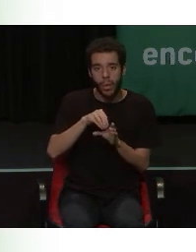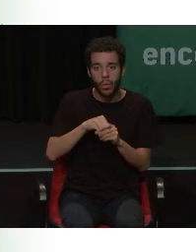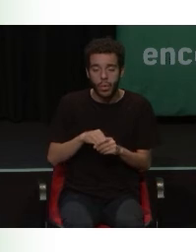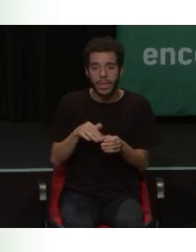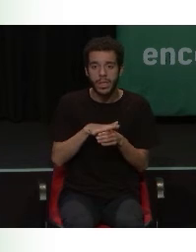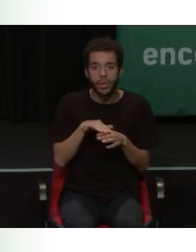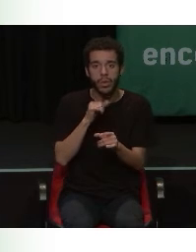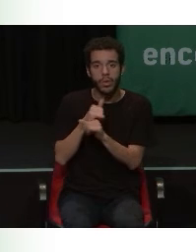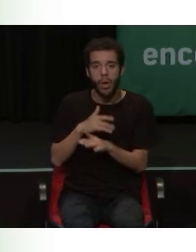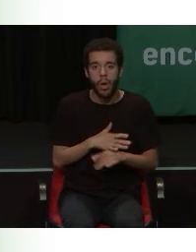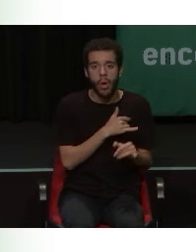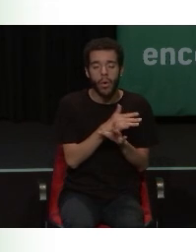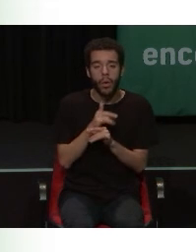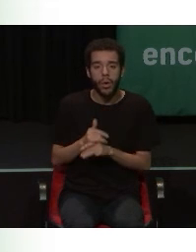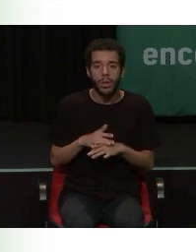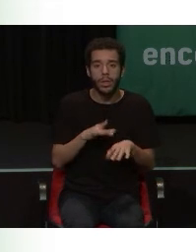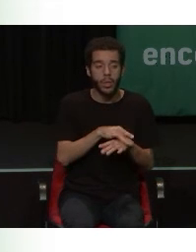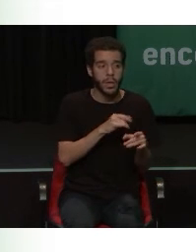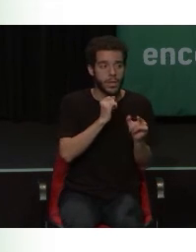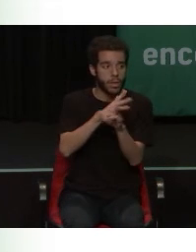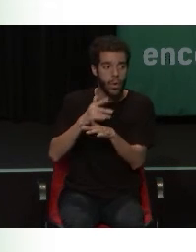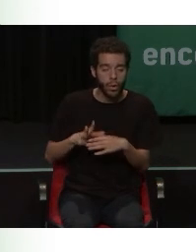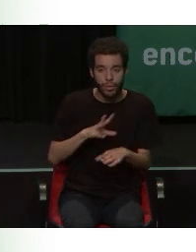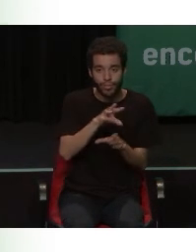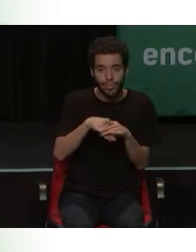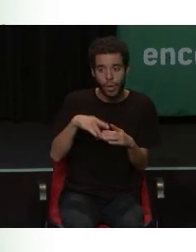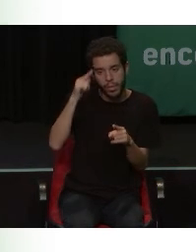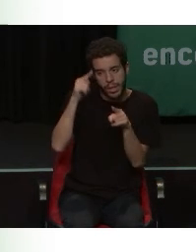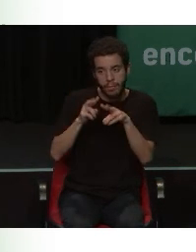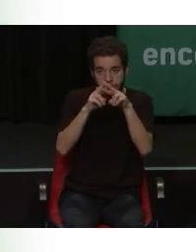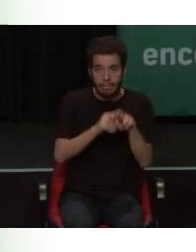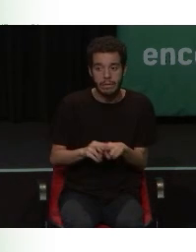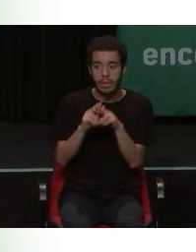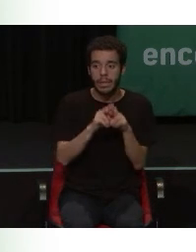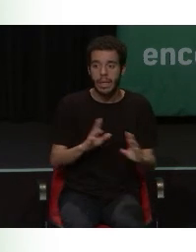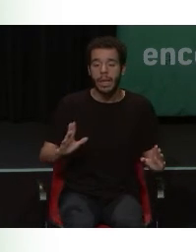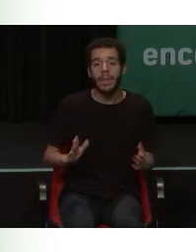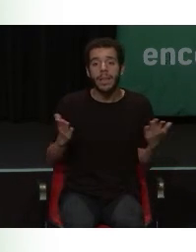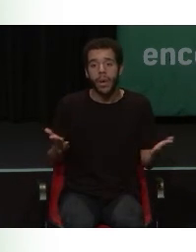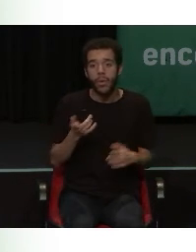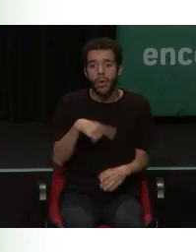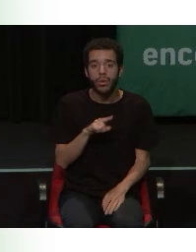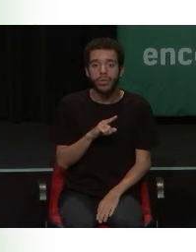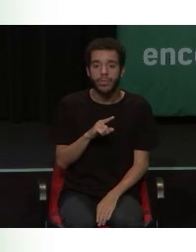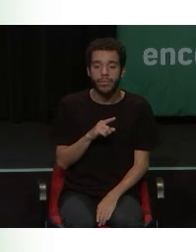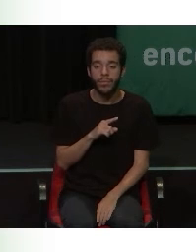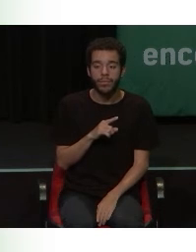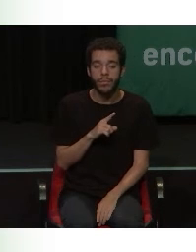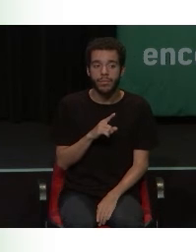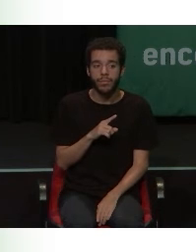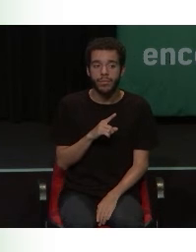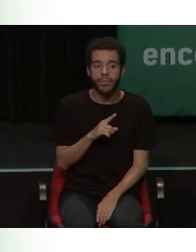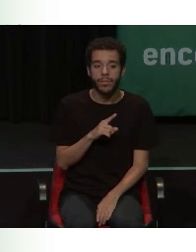and include other cases, other types of diseases, so we can analyze them, and we will